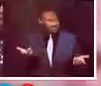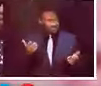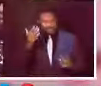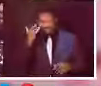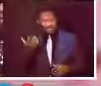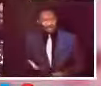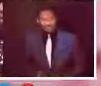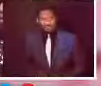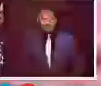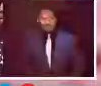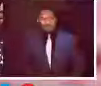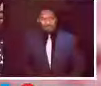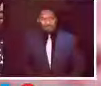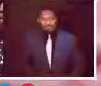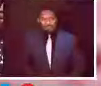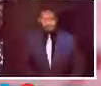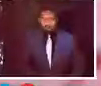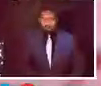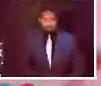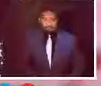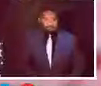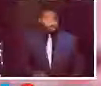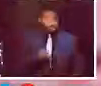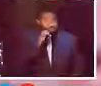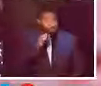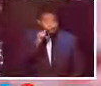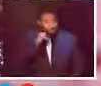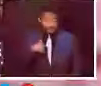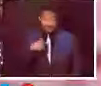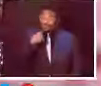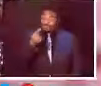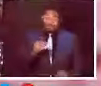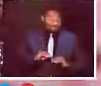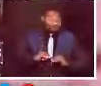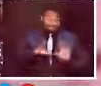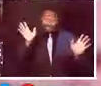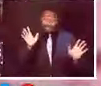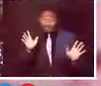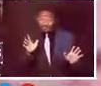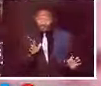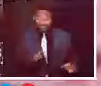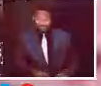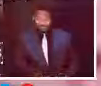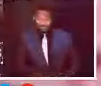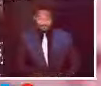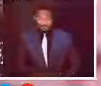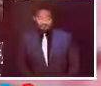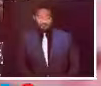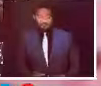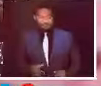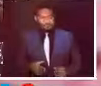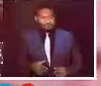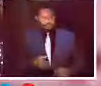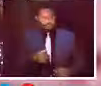convenient? No. Yesterday I made it clear. I made it very clear. And my respected colleague, the